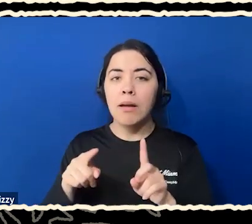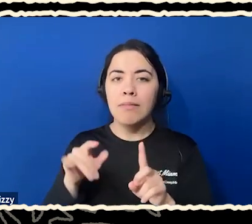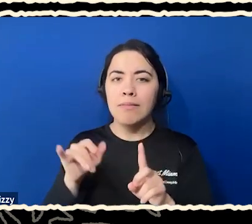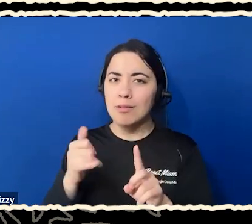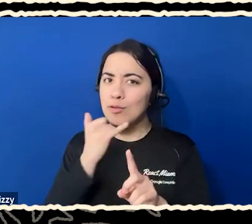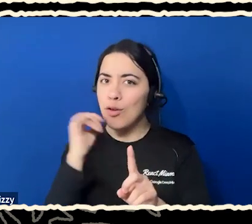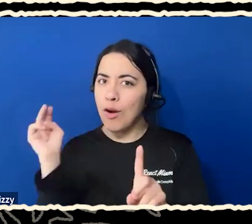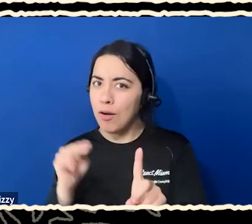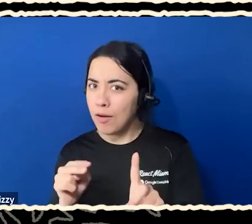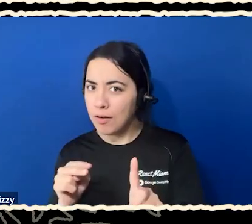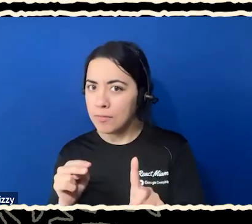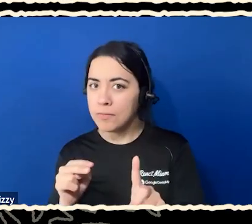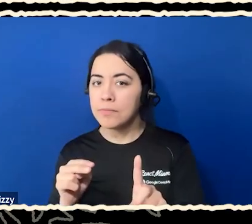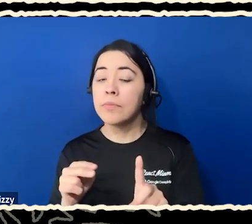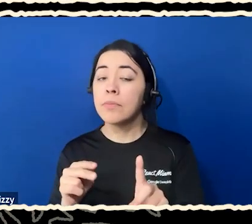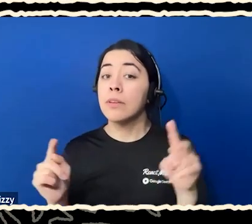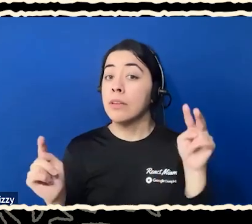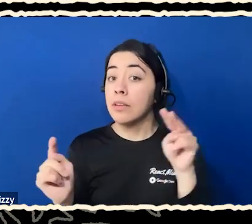things.